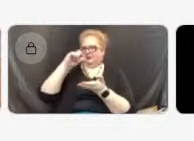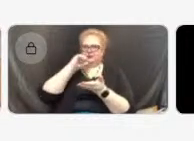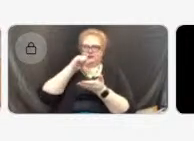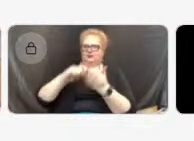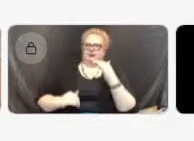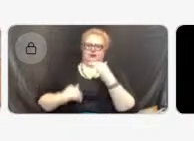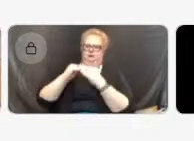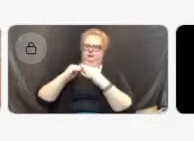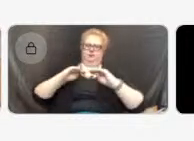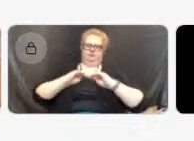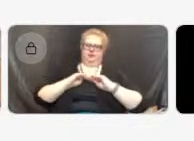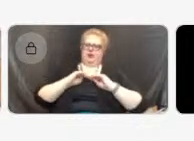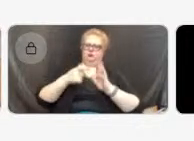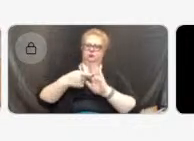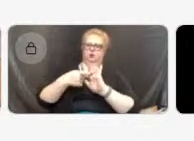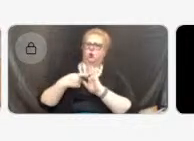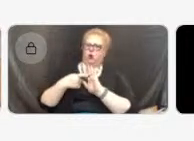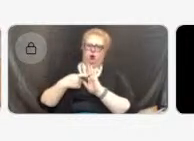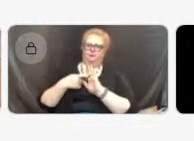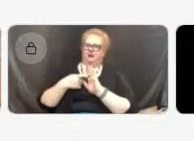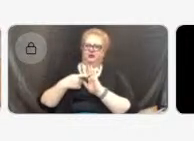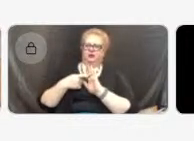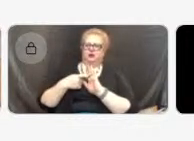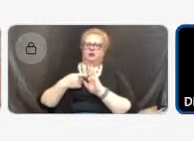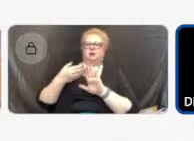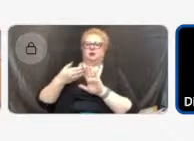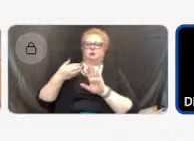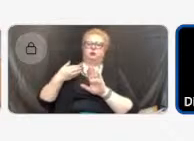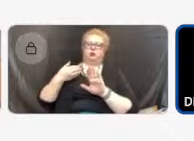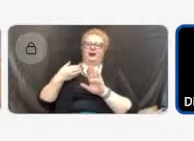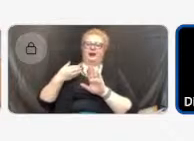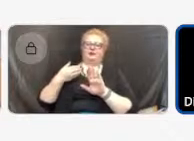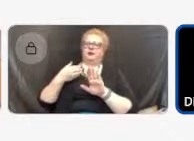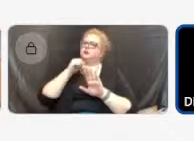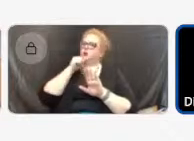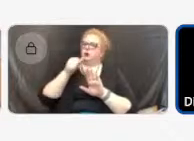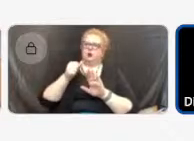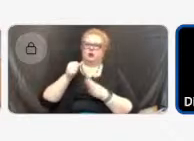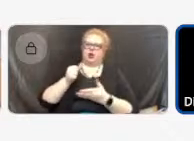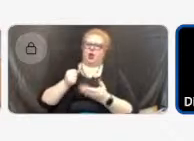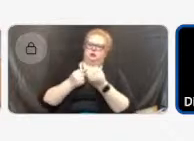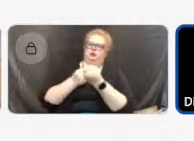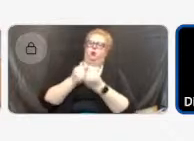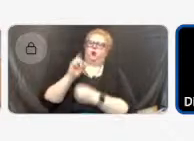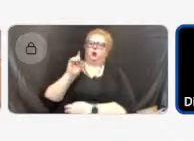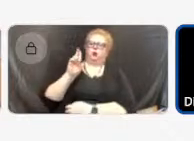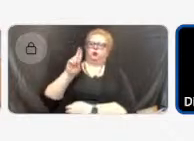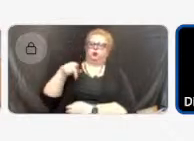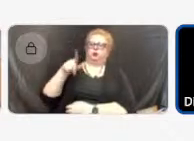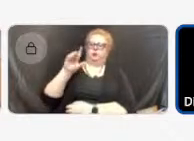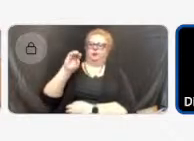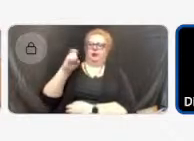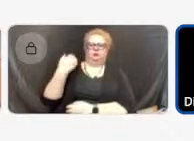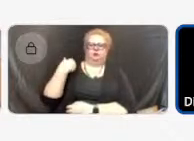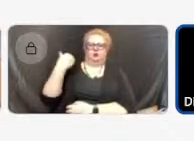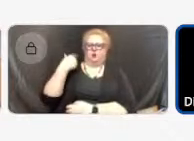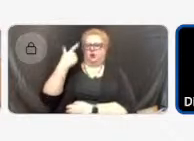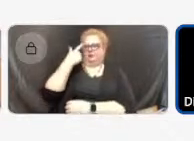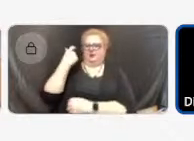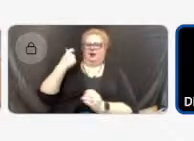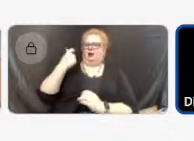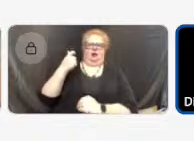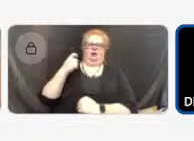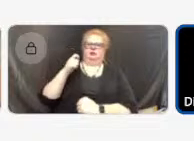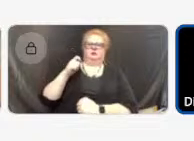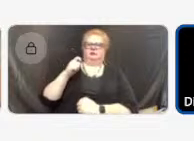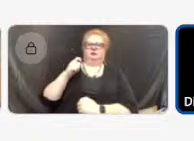requirement. And then previously you heard us not support a duplex because we felt like that was, it was even smaller